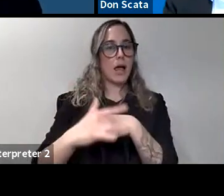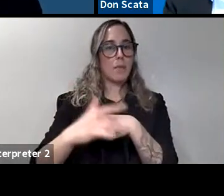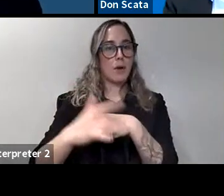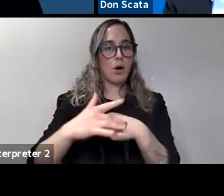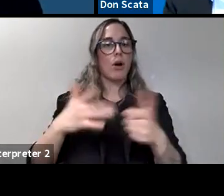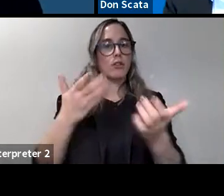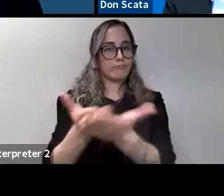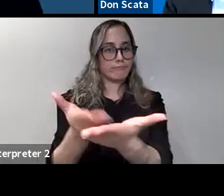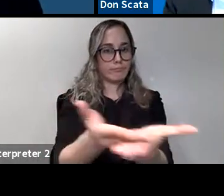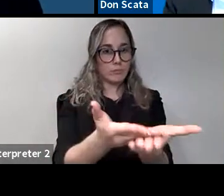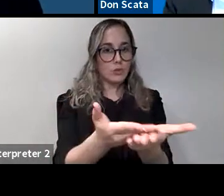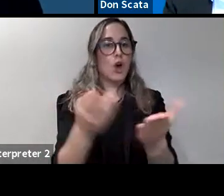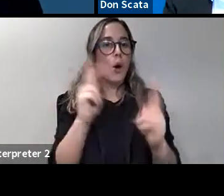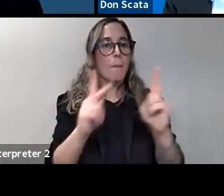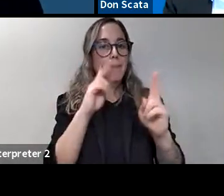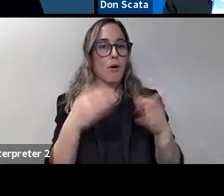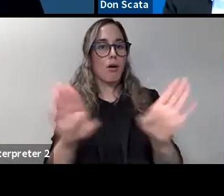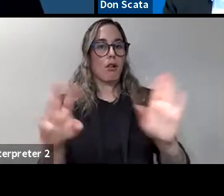public.